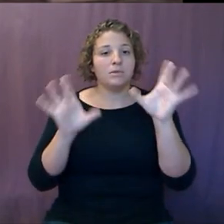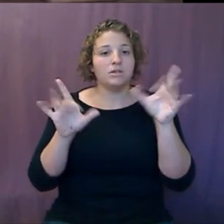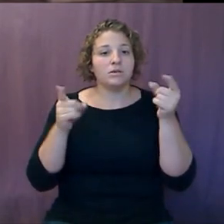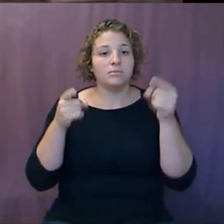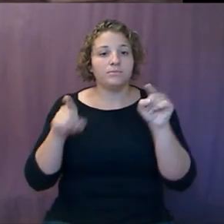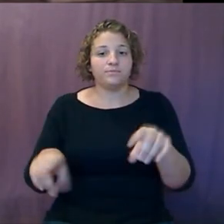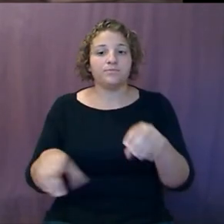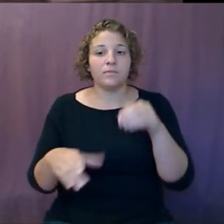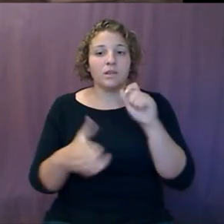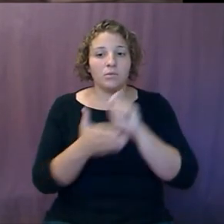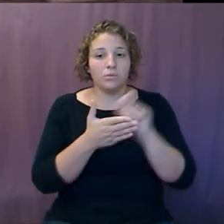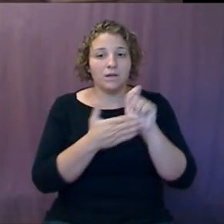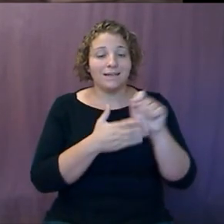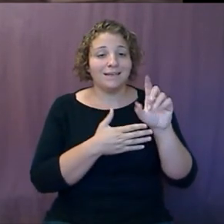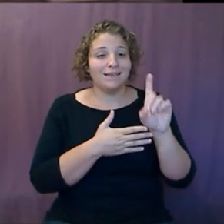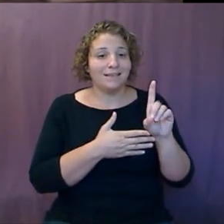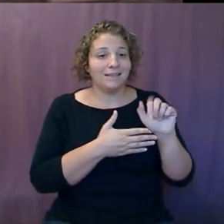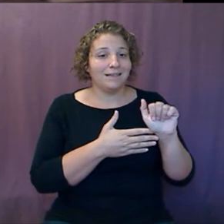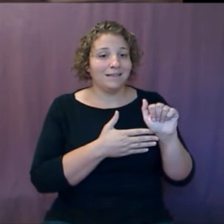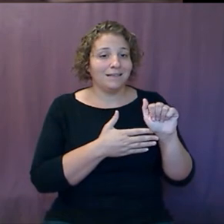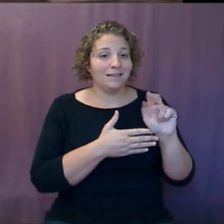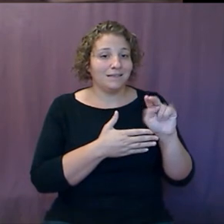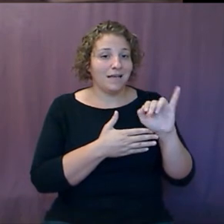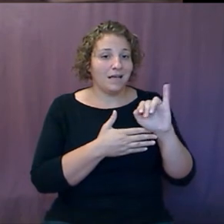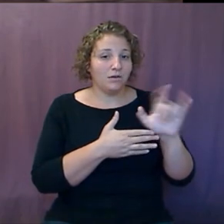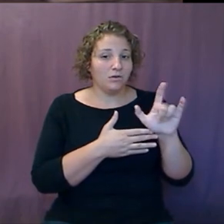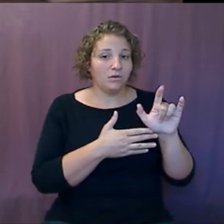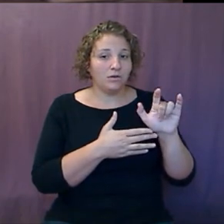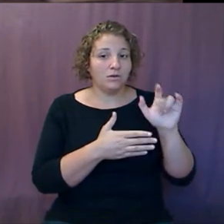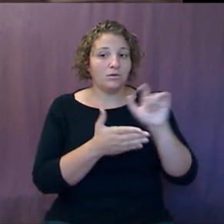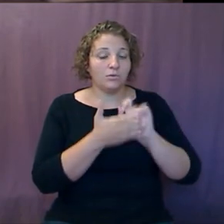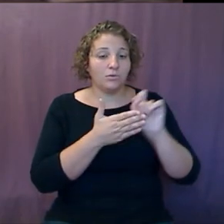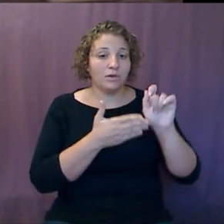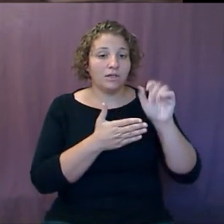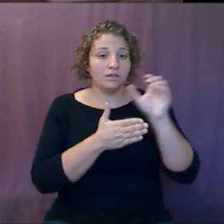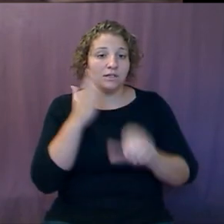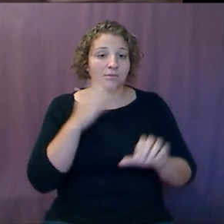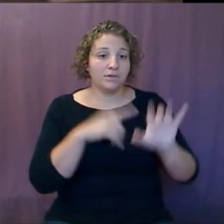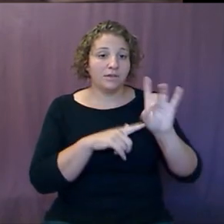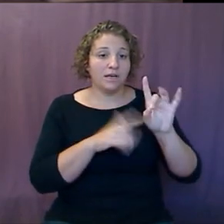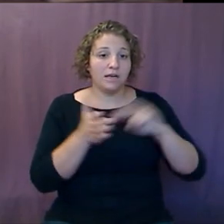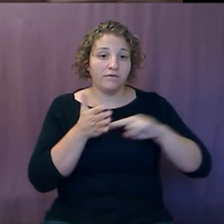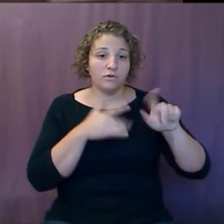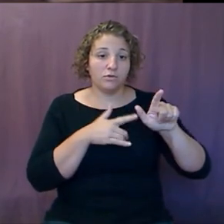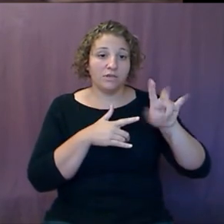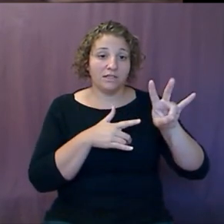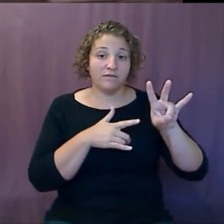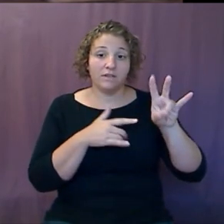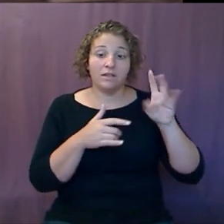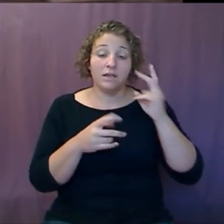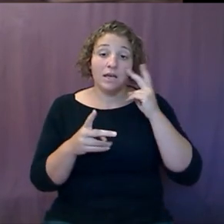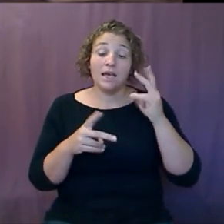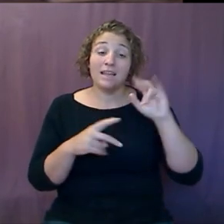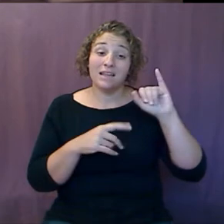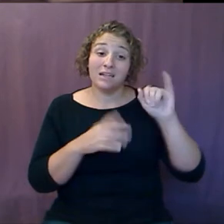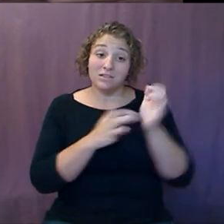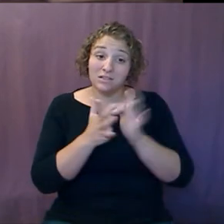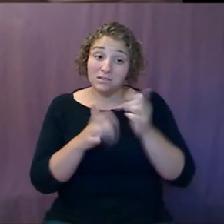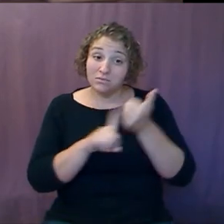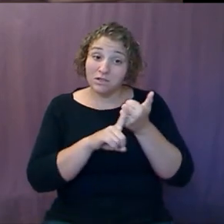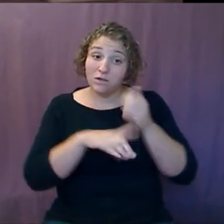the prophet and Daniel 9 27 this is the abomination of desolation Jesus warned us in Matthew 24 15 when you see